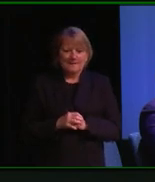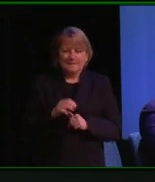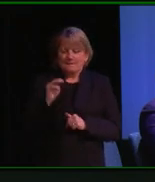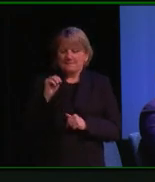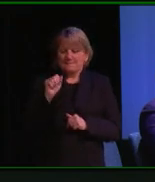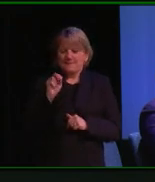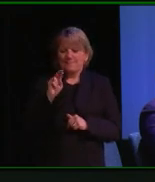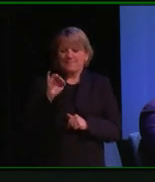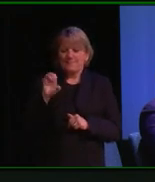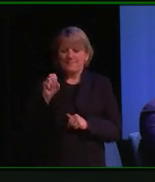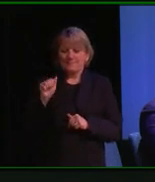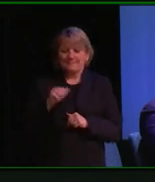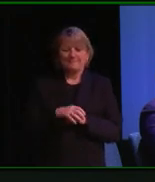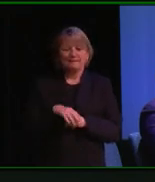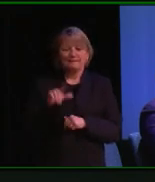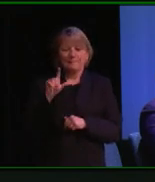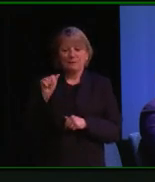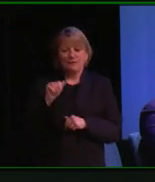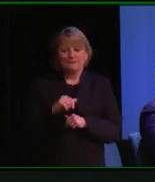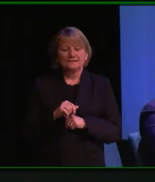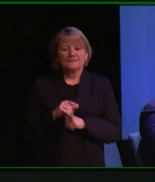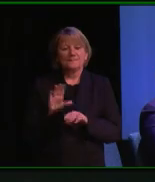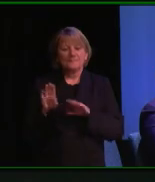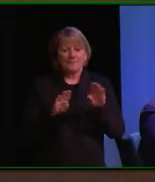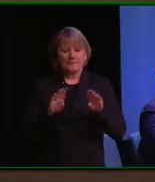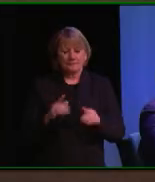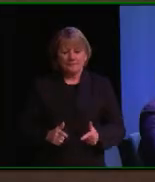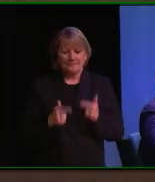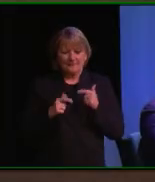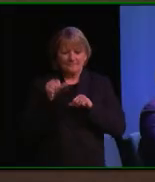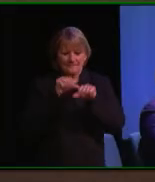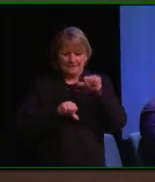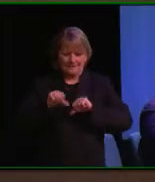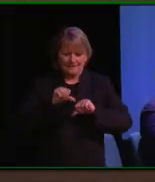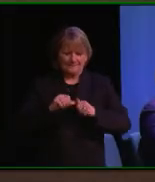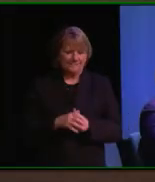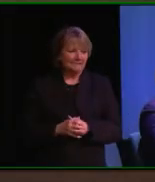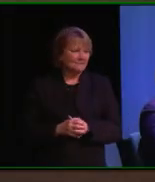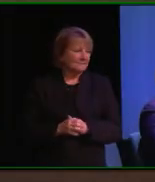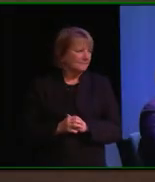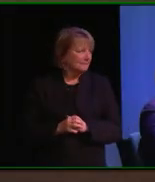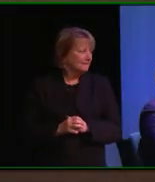Marissa Galloway, Liberal Arts, Behavioral and Life Sciences.